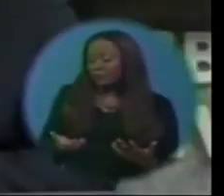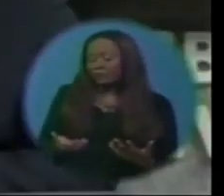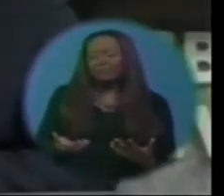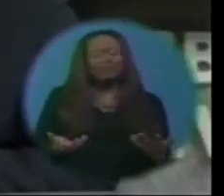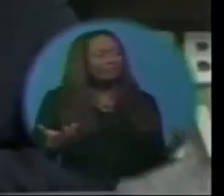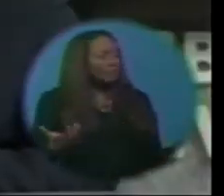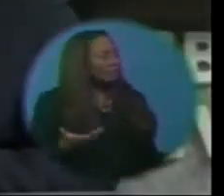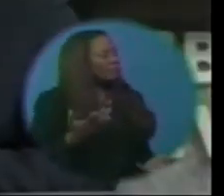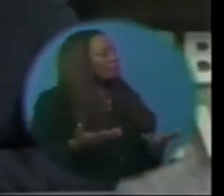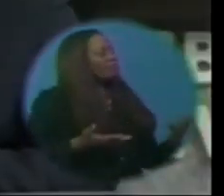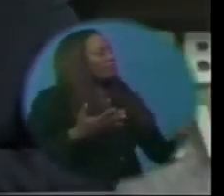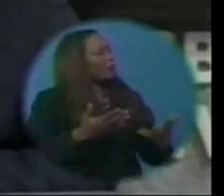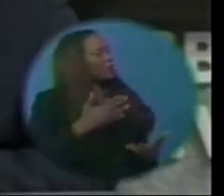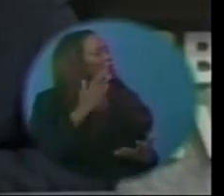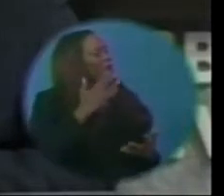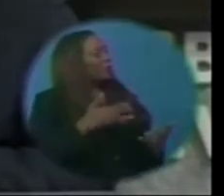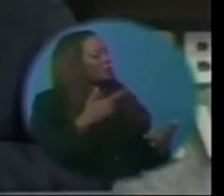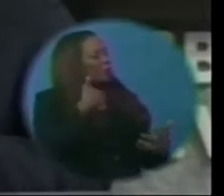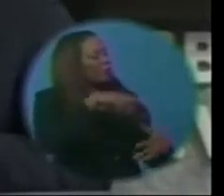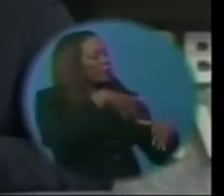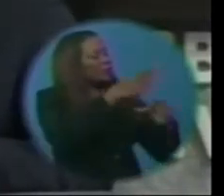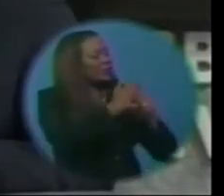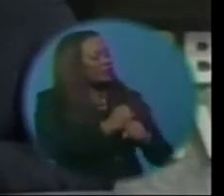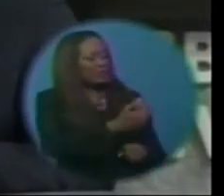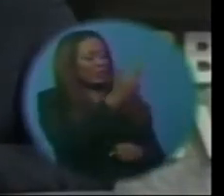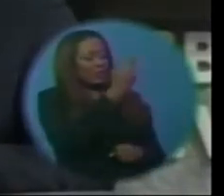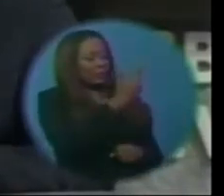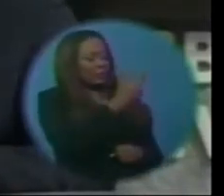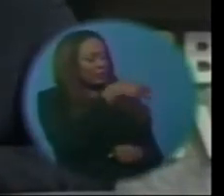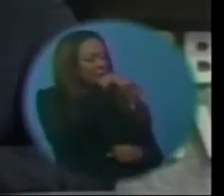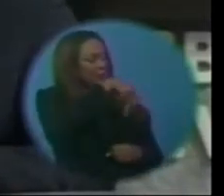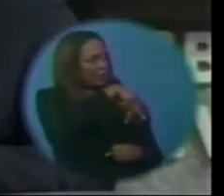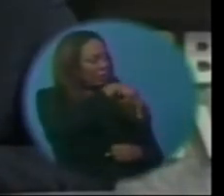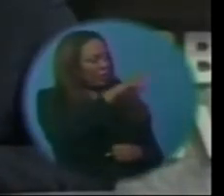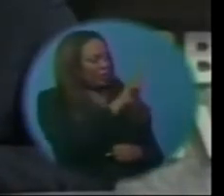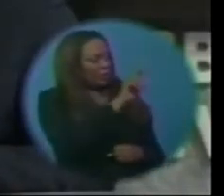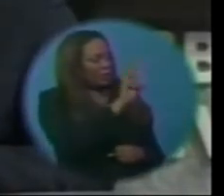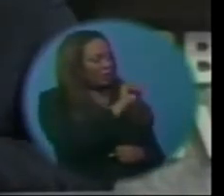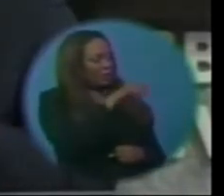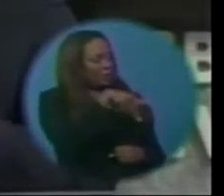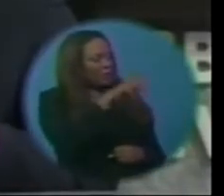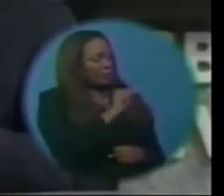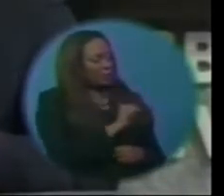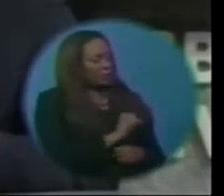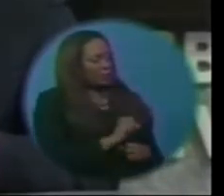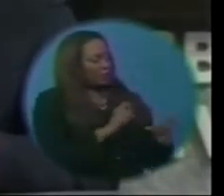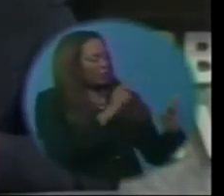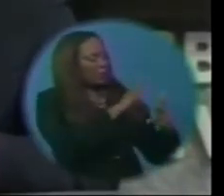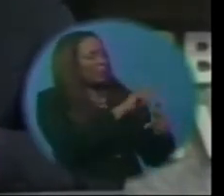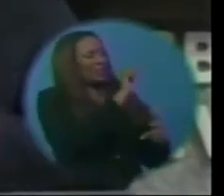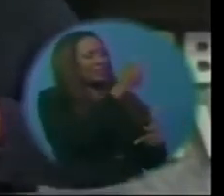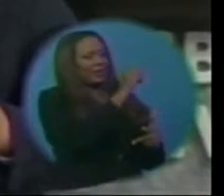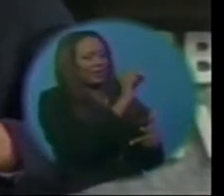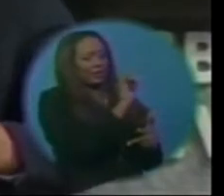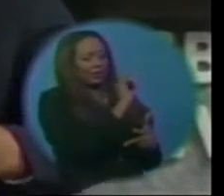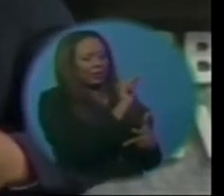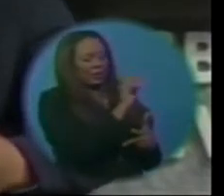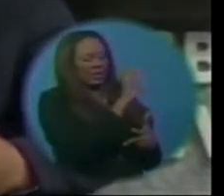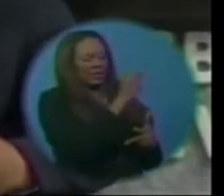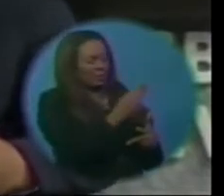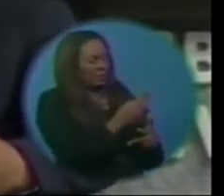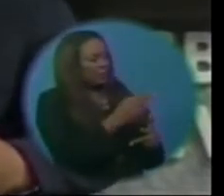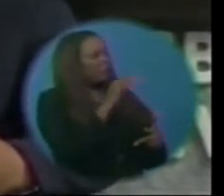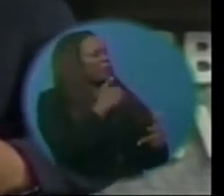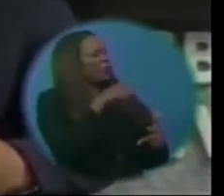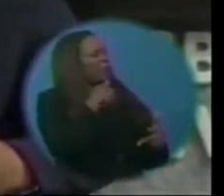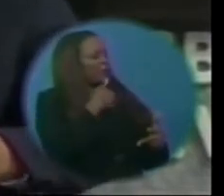we actually received 3 pumps. We received what we call 3 auxiliary pumps, a 10-inch pump, which is the one with a larger capacity, which is the one that's at the plant